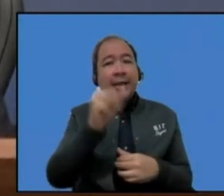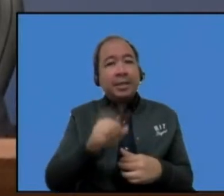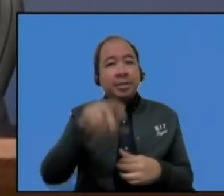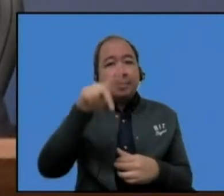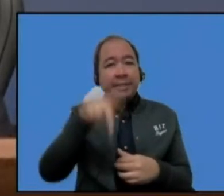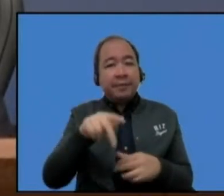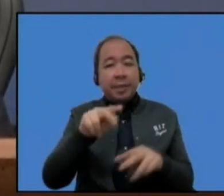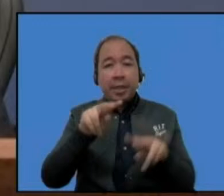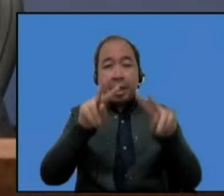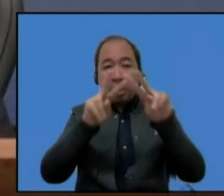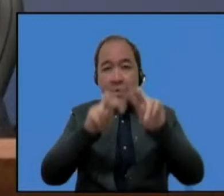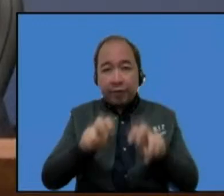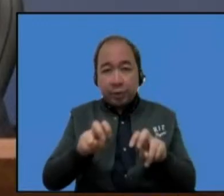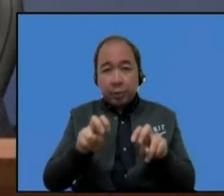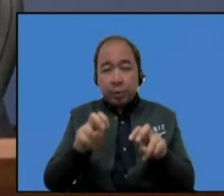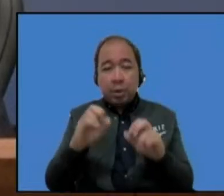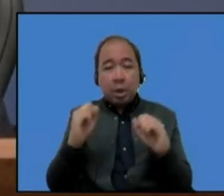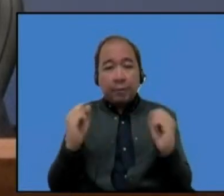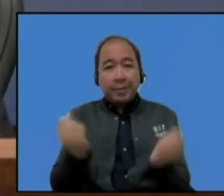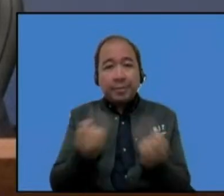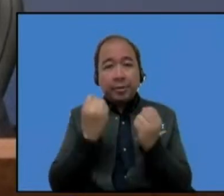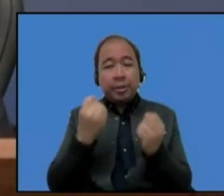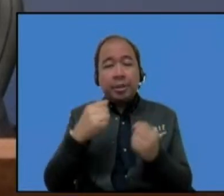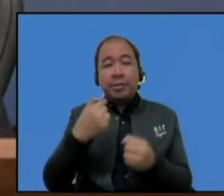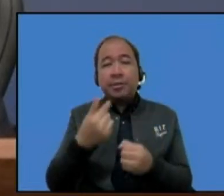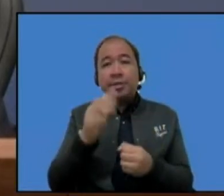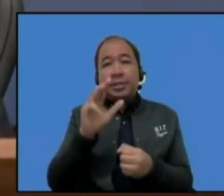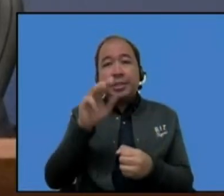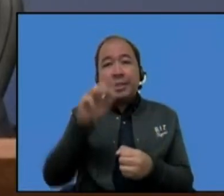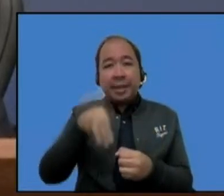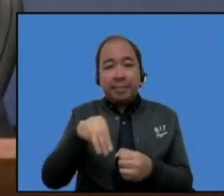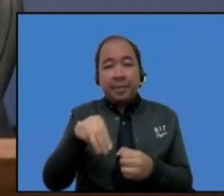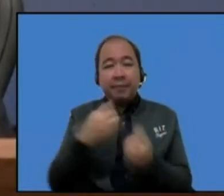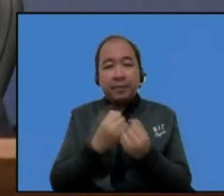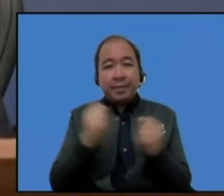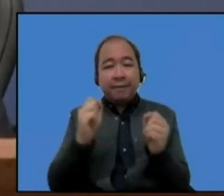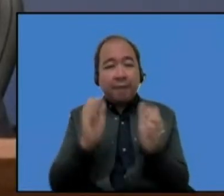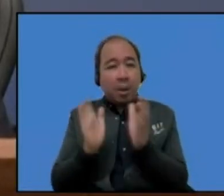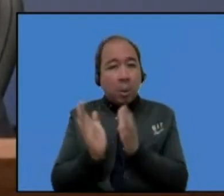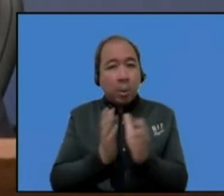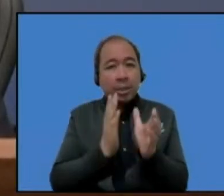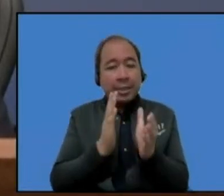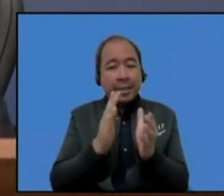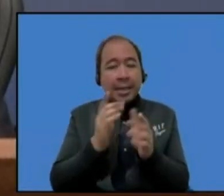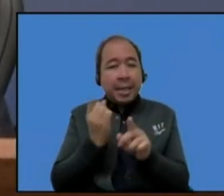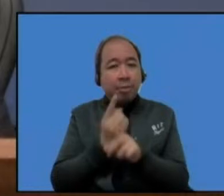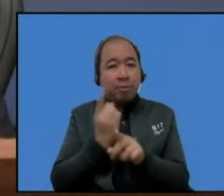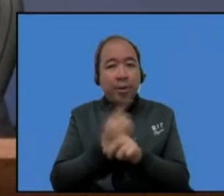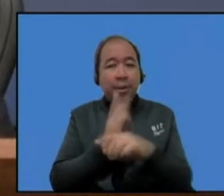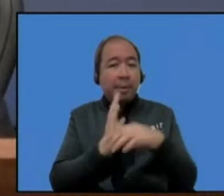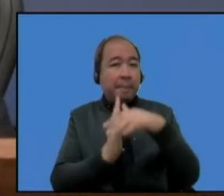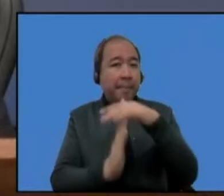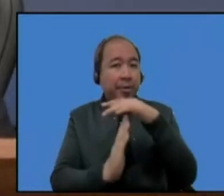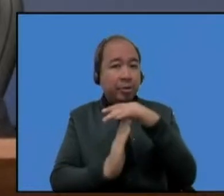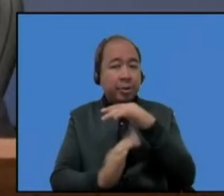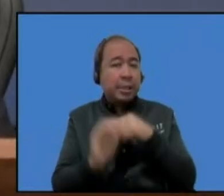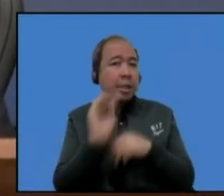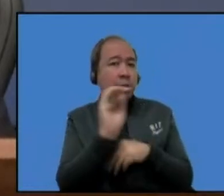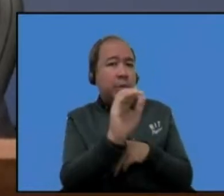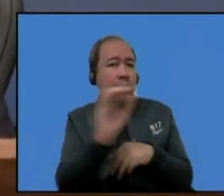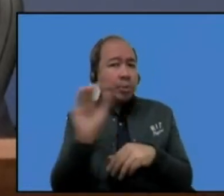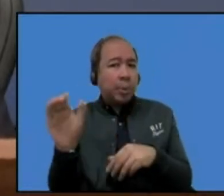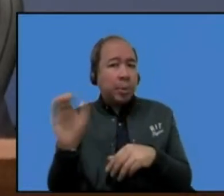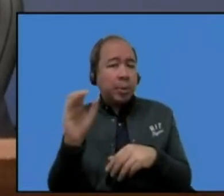of Implementation of the Global Compact for Safe, Orderly, and Regular Migration call upon the